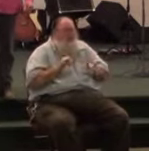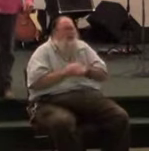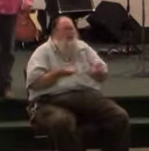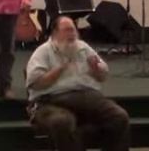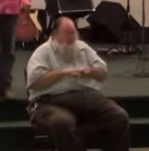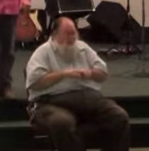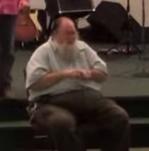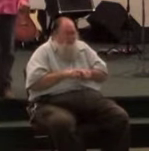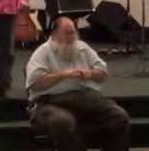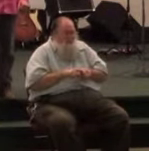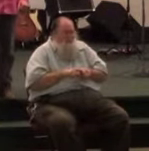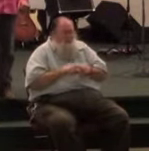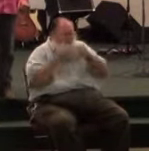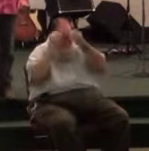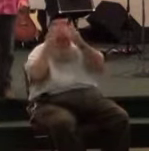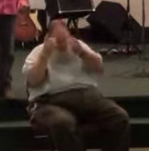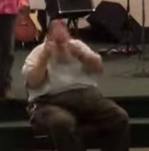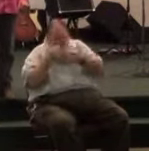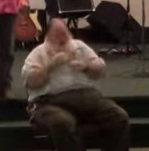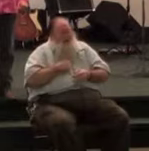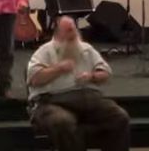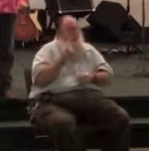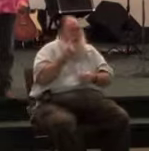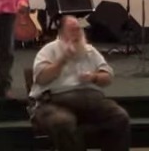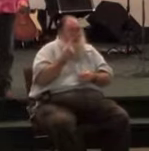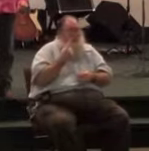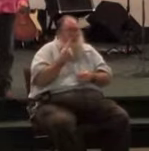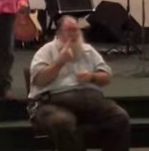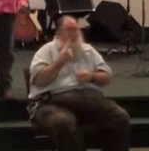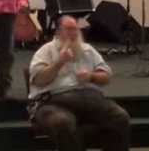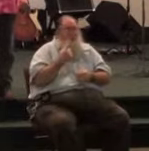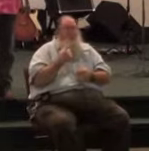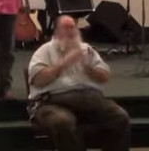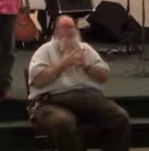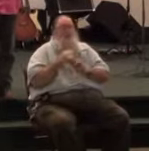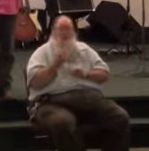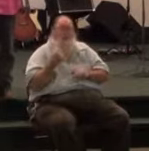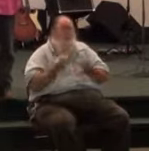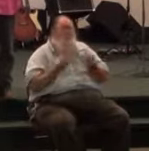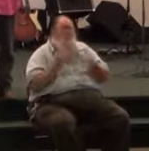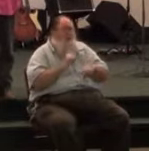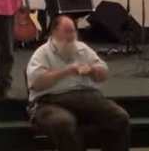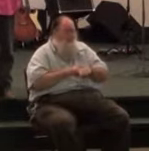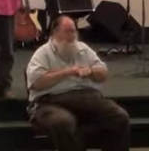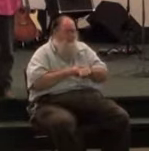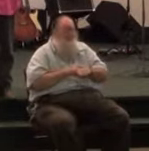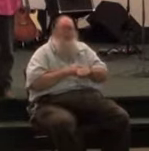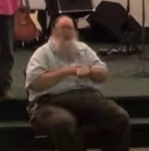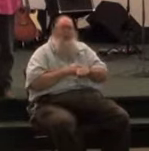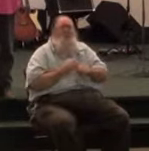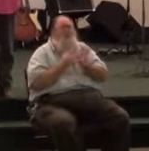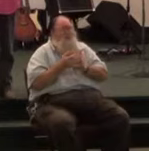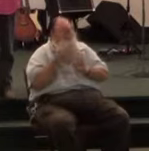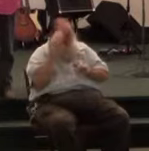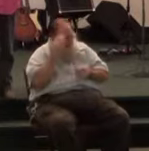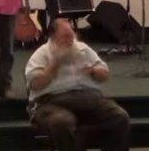one, he told us so many times. And he knew when he took your sin and mine on,